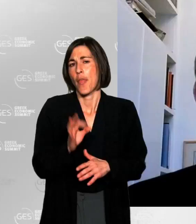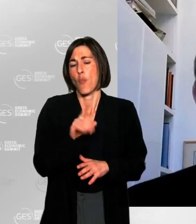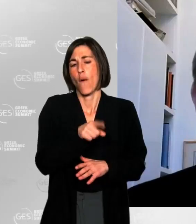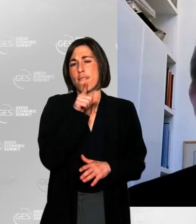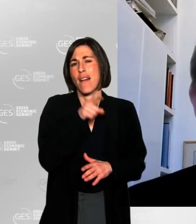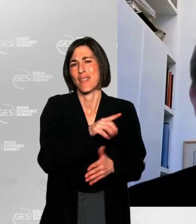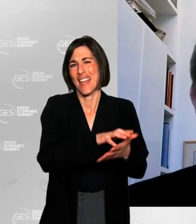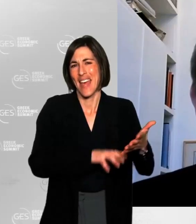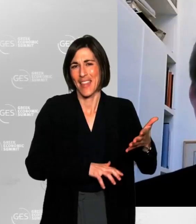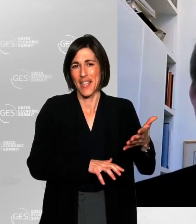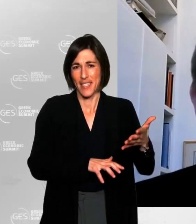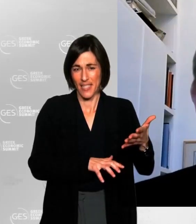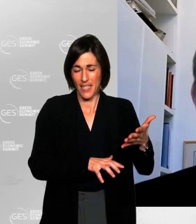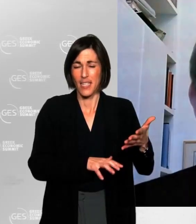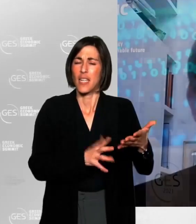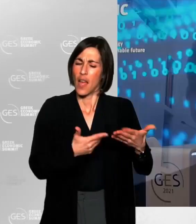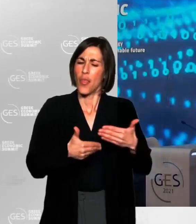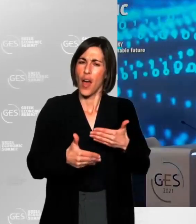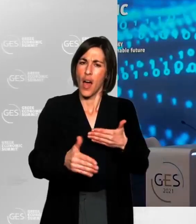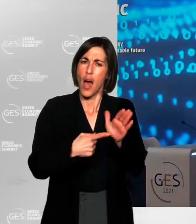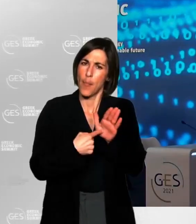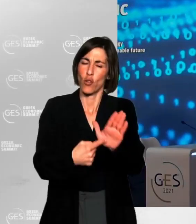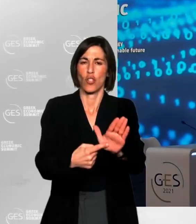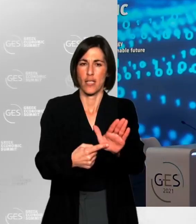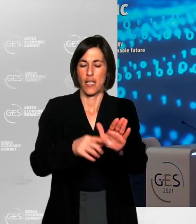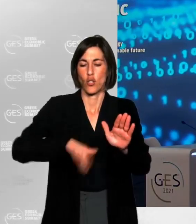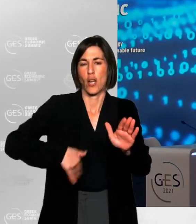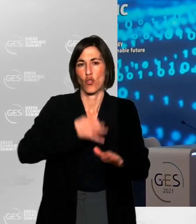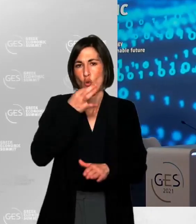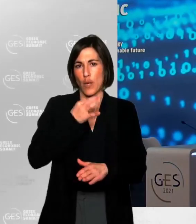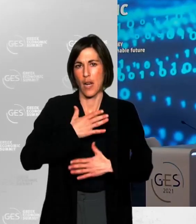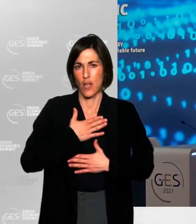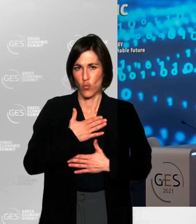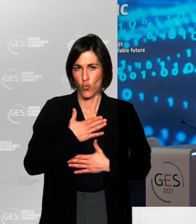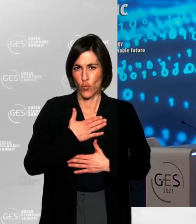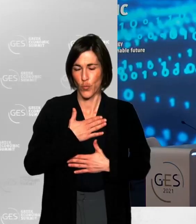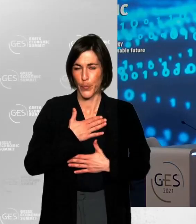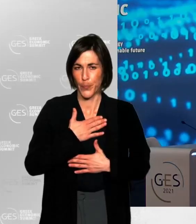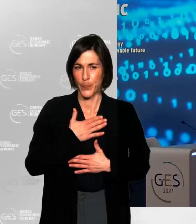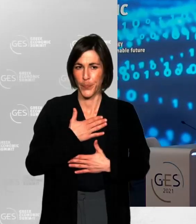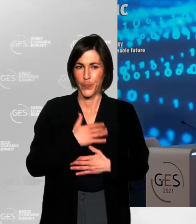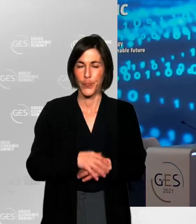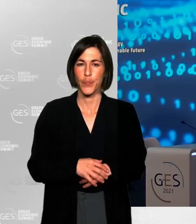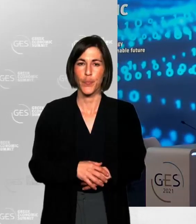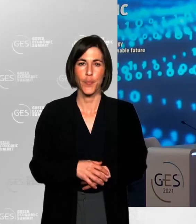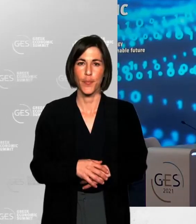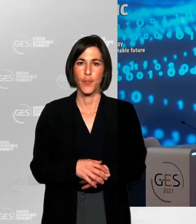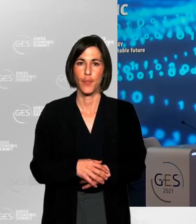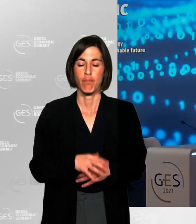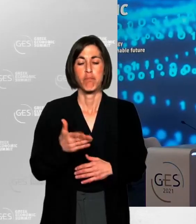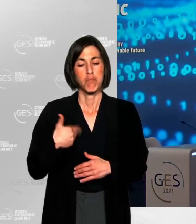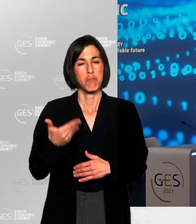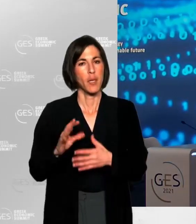deputy chair of our committee, Professor Vetas, where the plan will be discussed in more detail. But what I want to